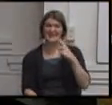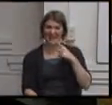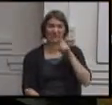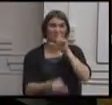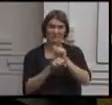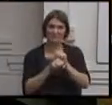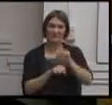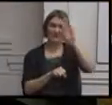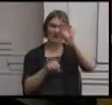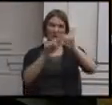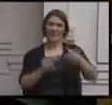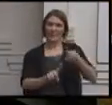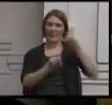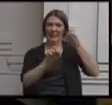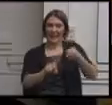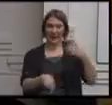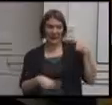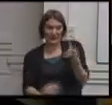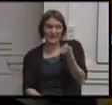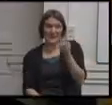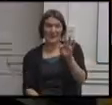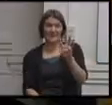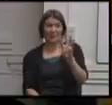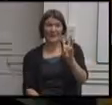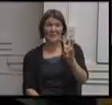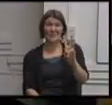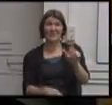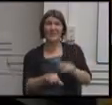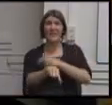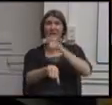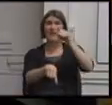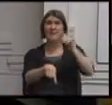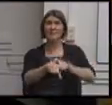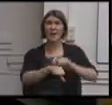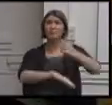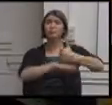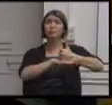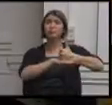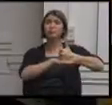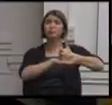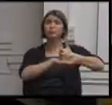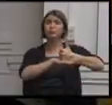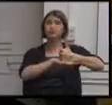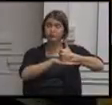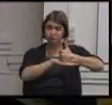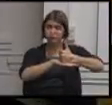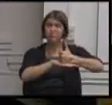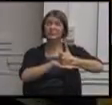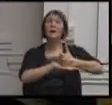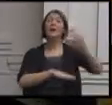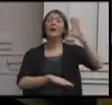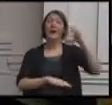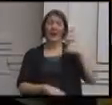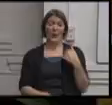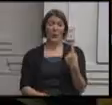a fire station in West Brattleboro. I think many will remember it as a single bay, single truck